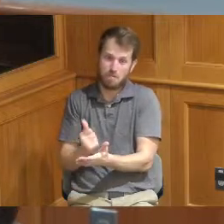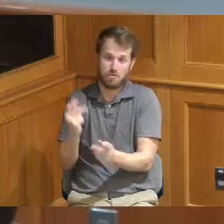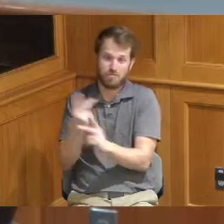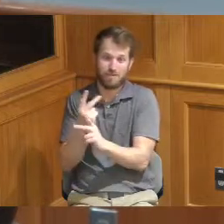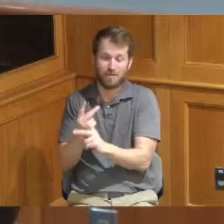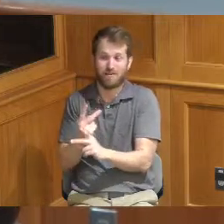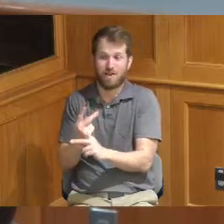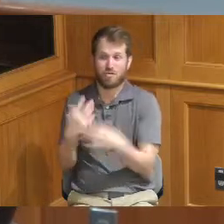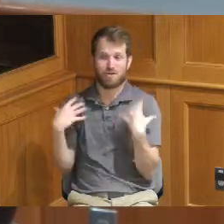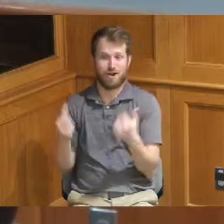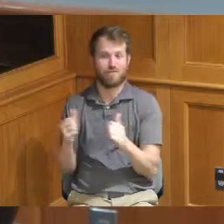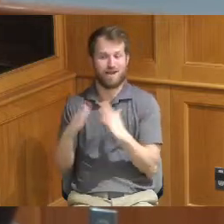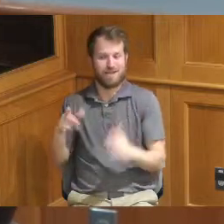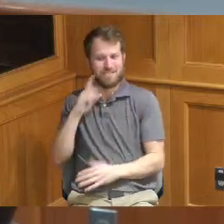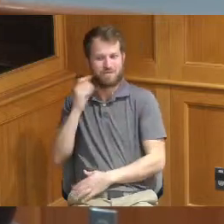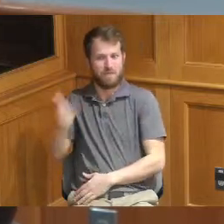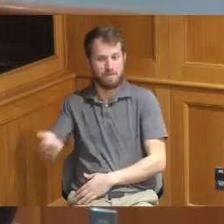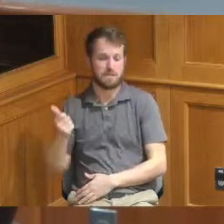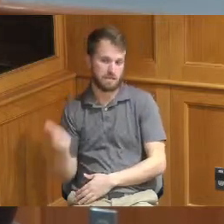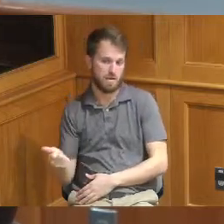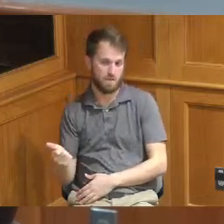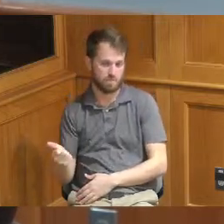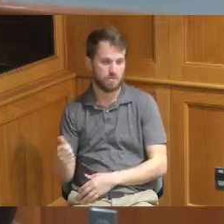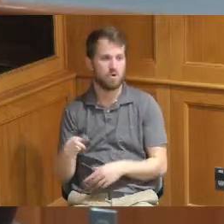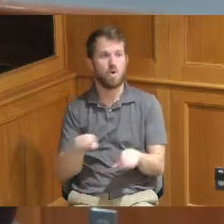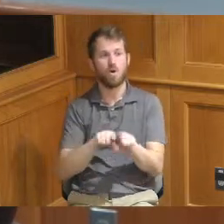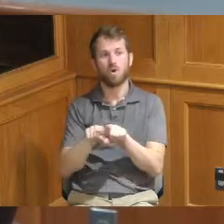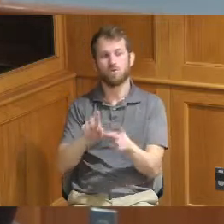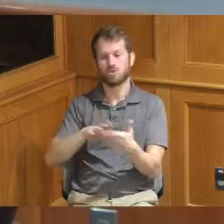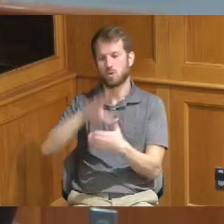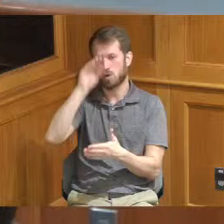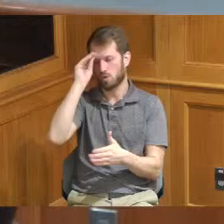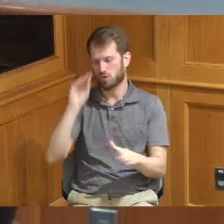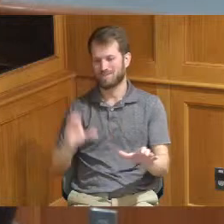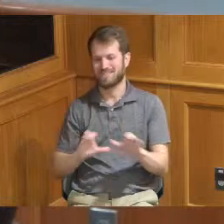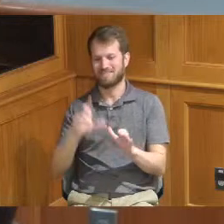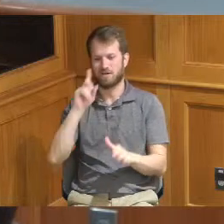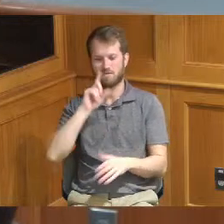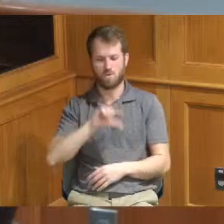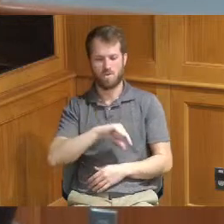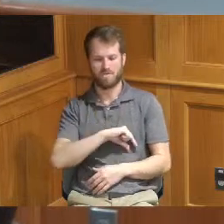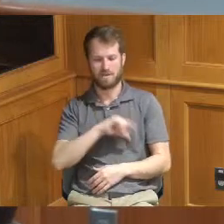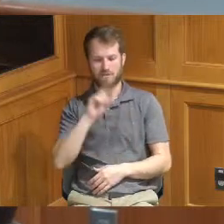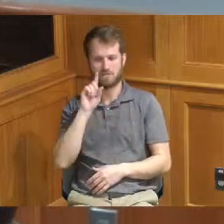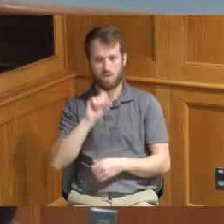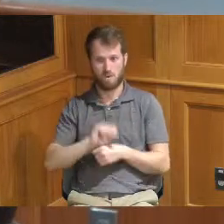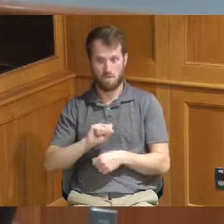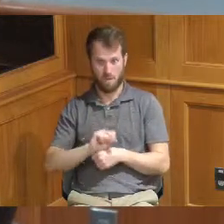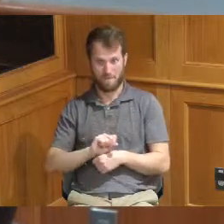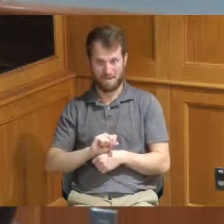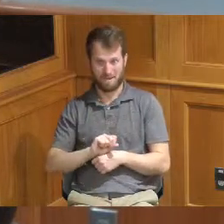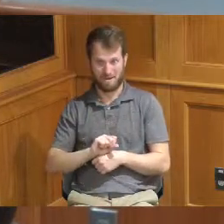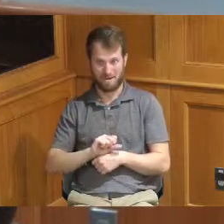for themselves. And we've also learned that certificates for qualification for employment through the Department of